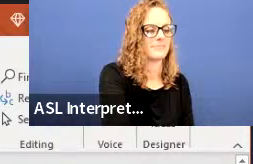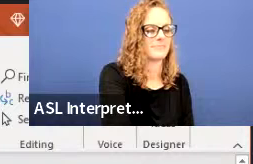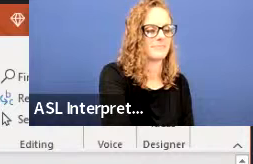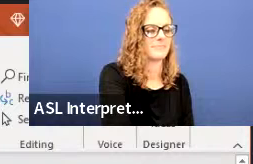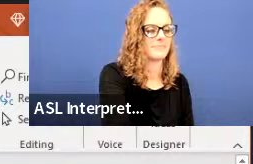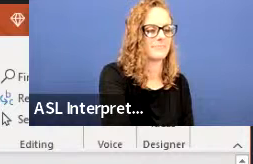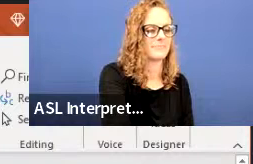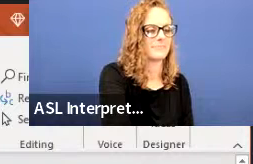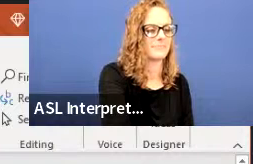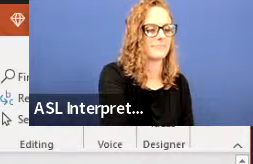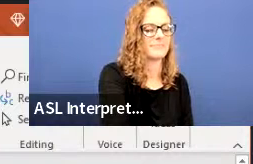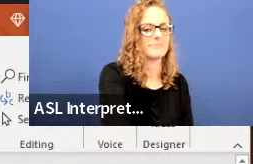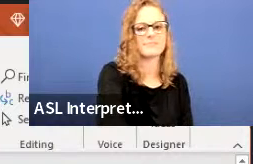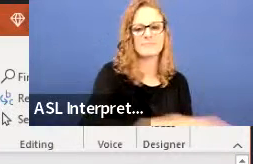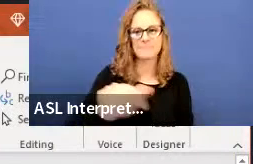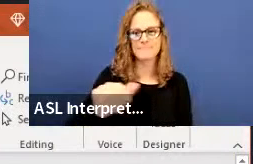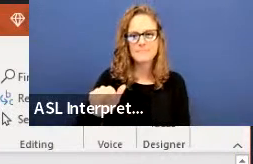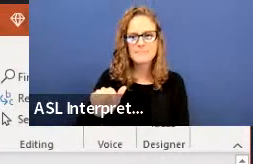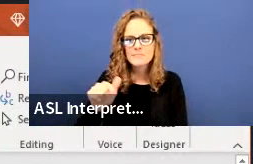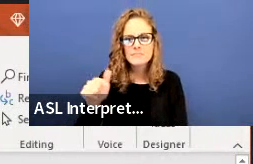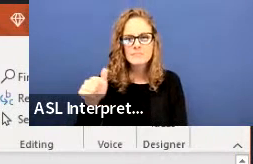So thank you, everyone.